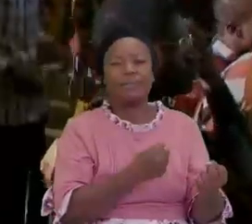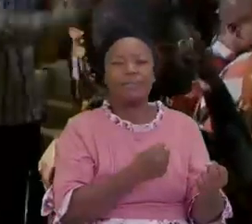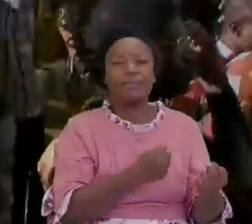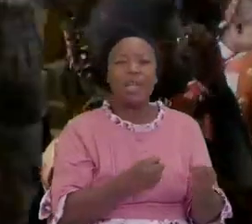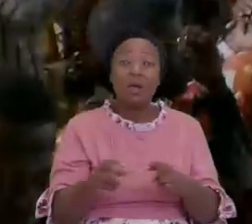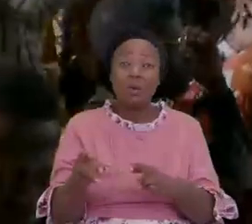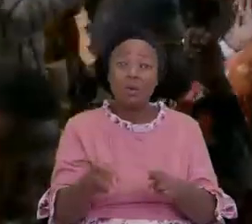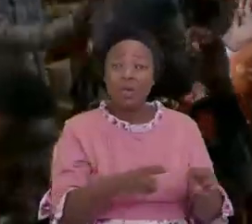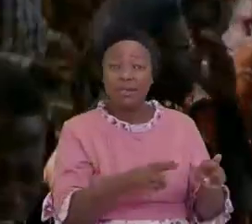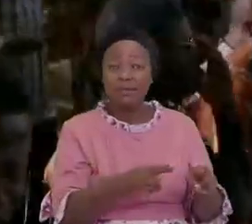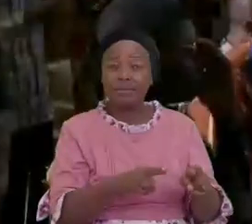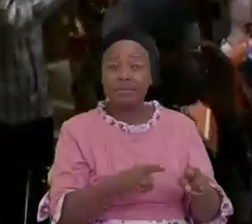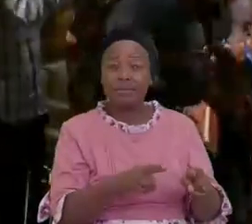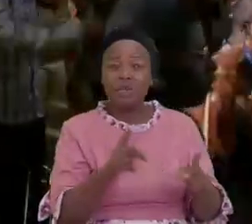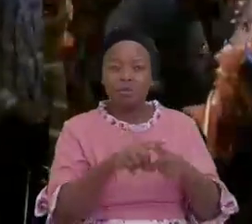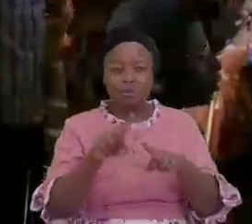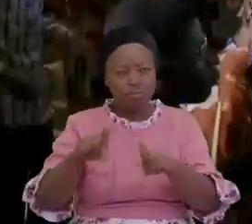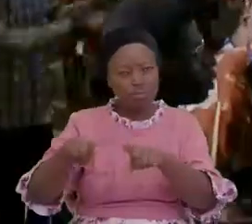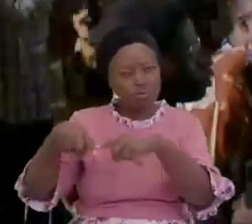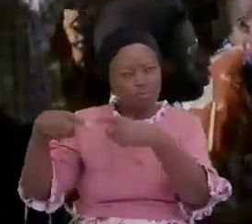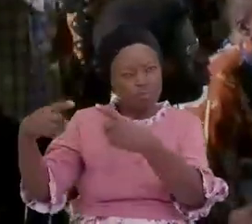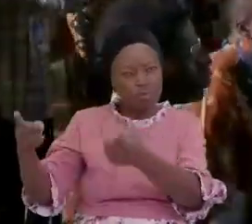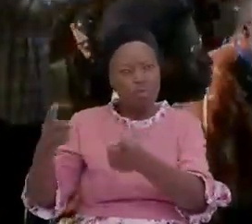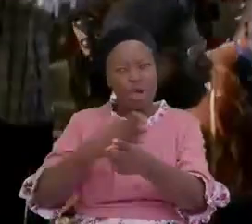Ready to go and to do.